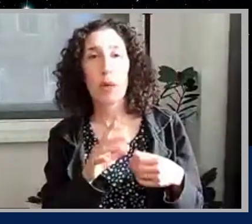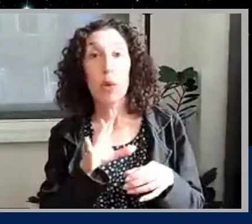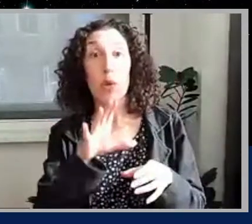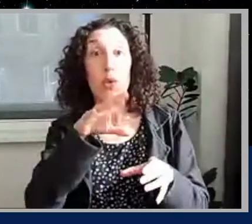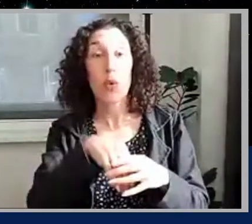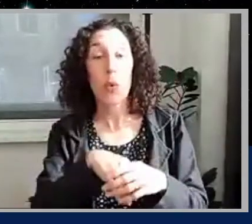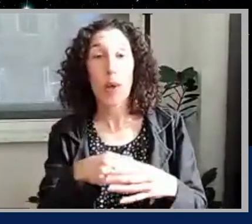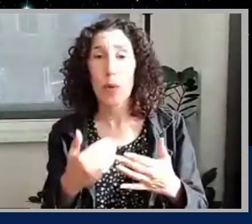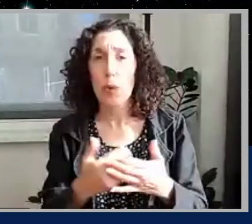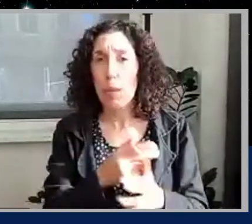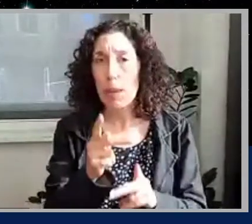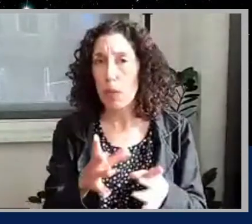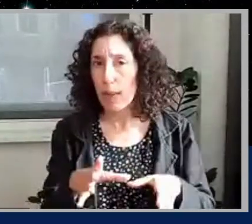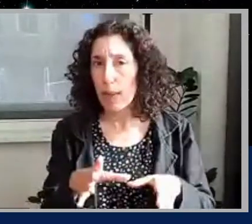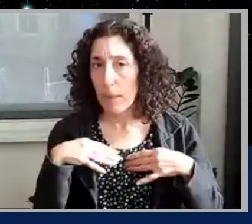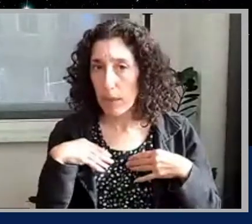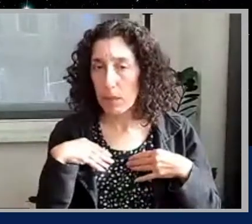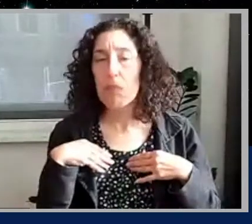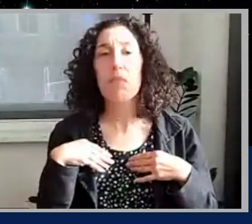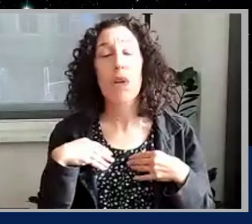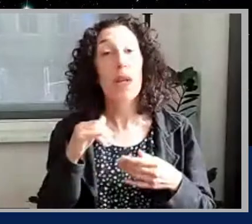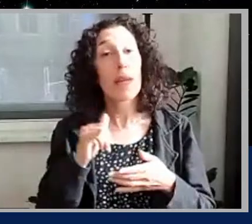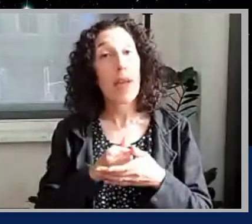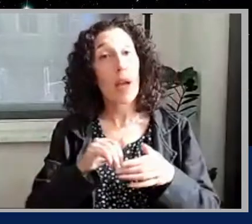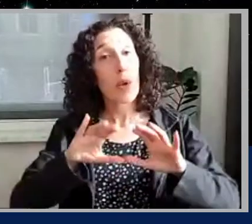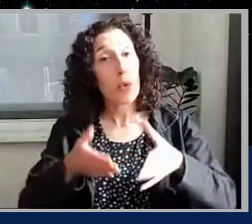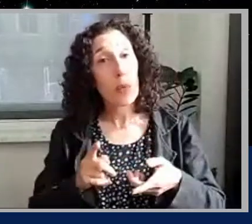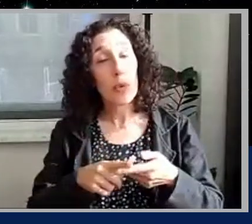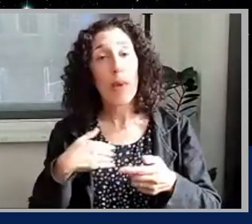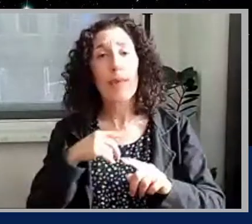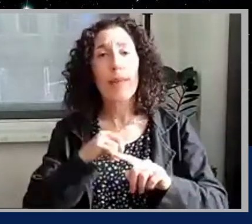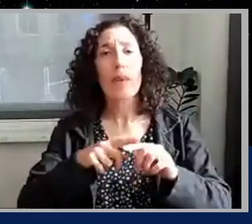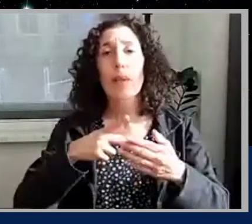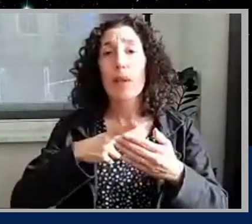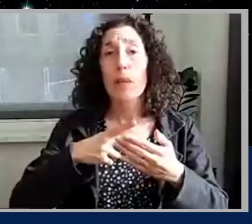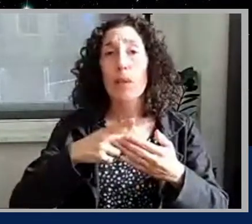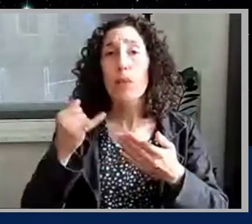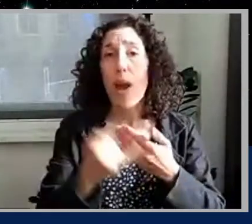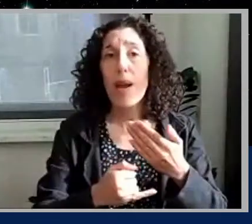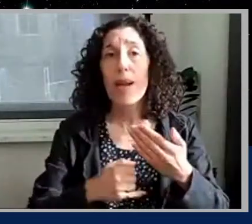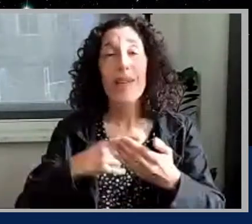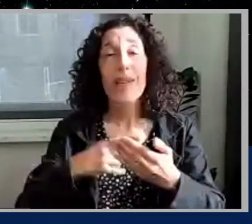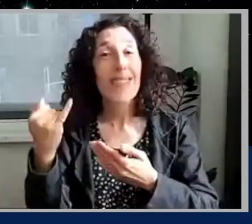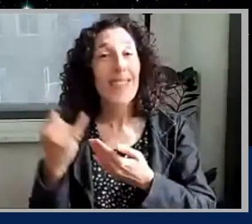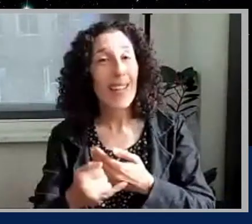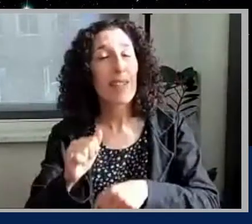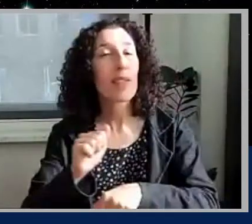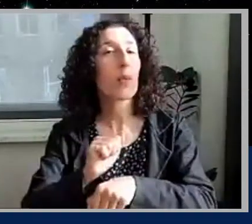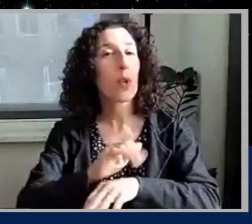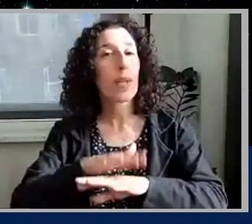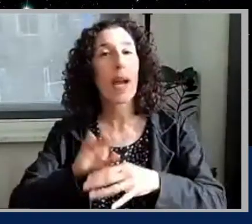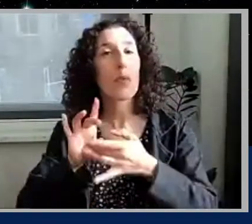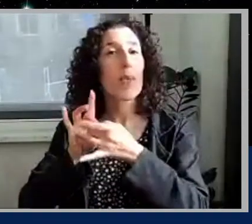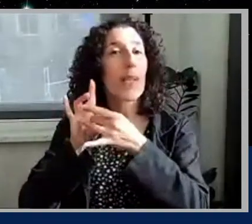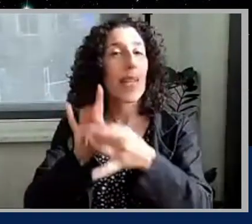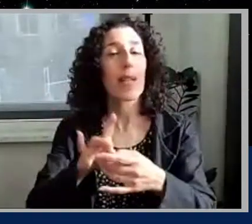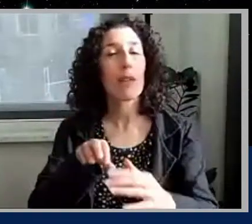in and work on our projects. Nice. I also wanted to remind you that if you